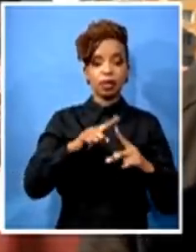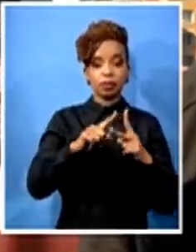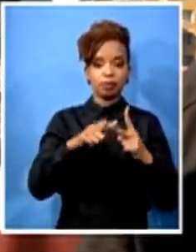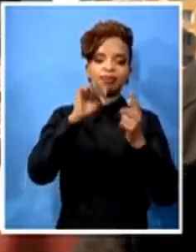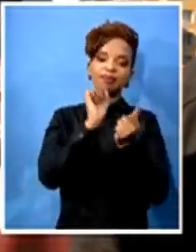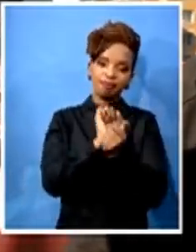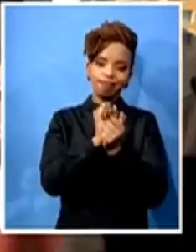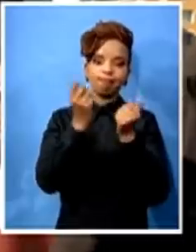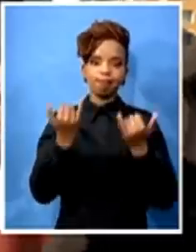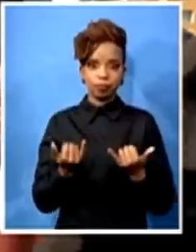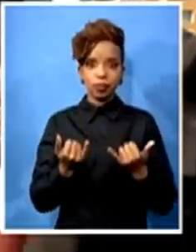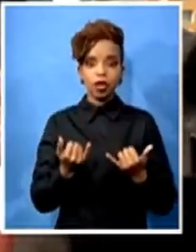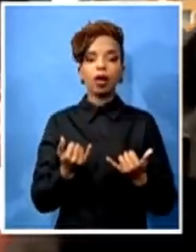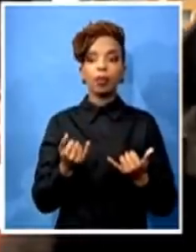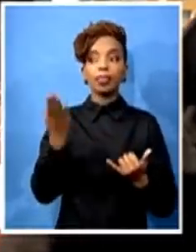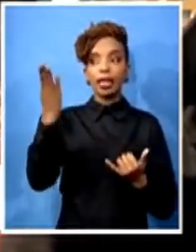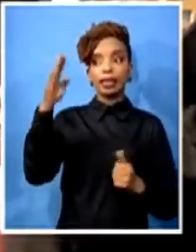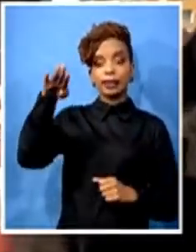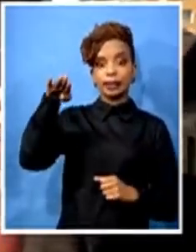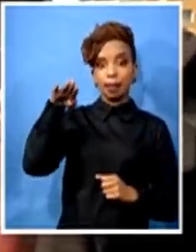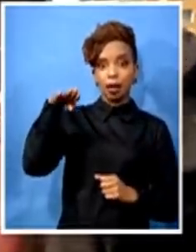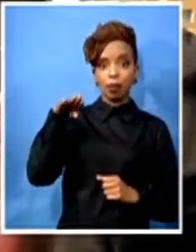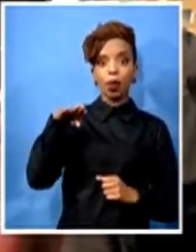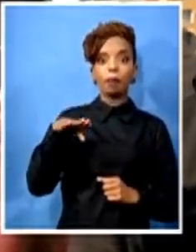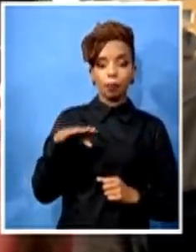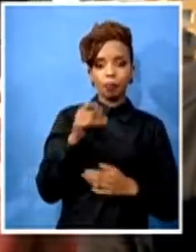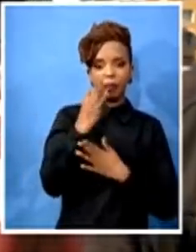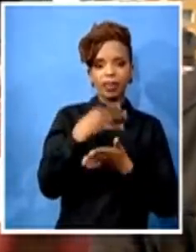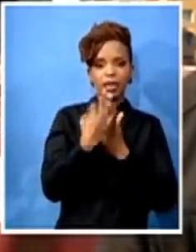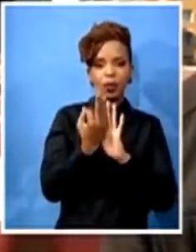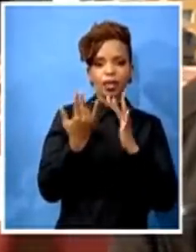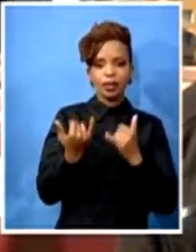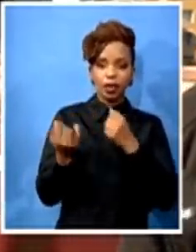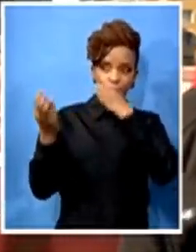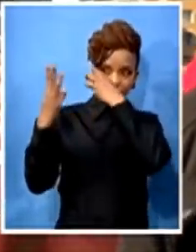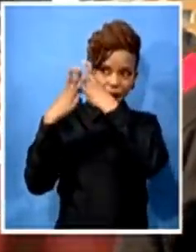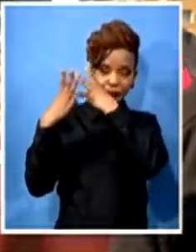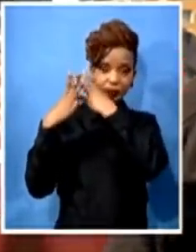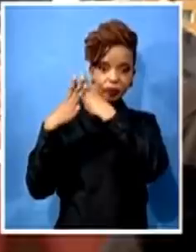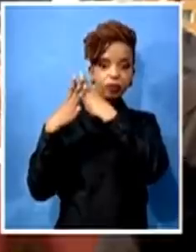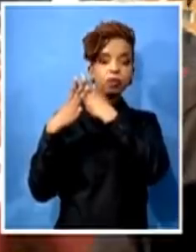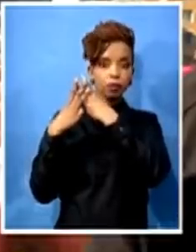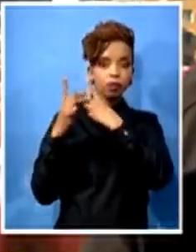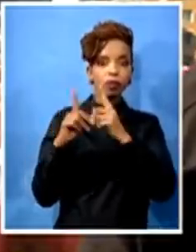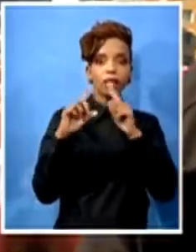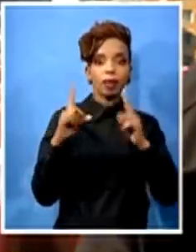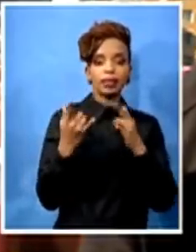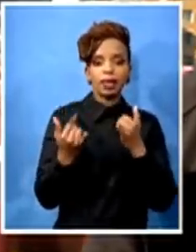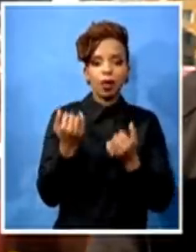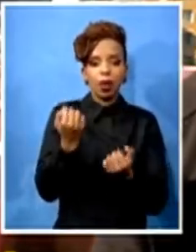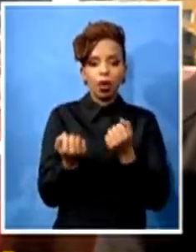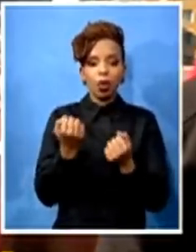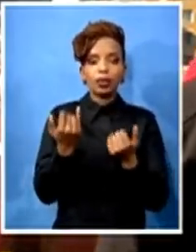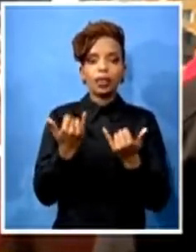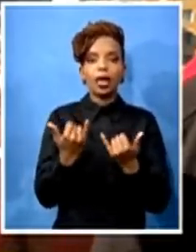been weeks since his detention in Zimbabwe. And of course, his lawyer now, Beatrice Mteta, is now fighting for